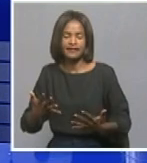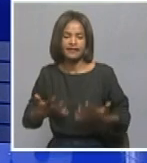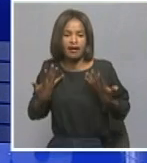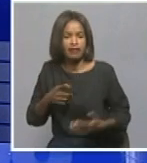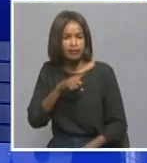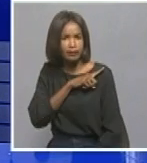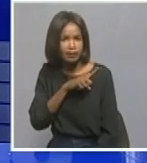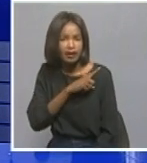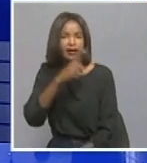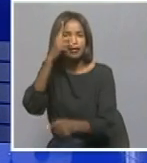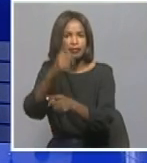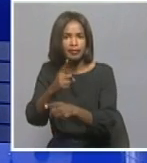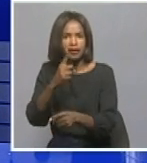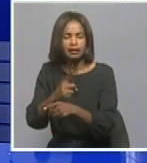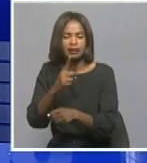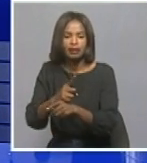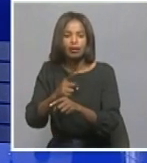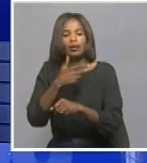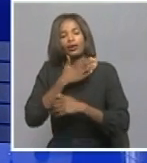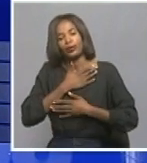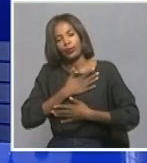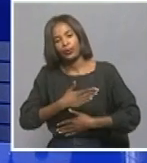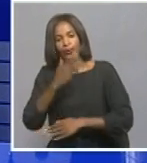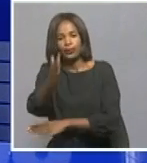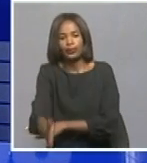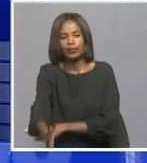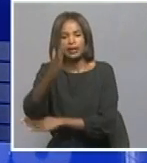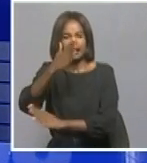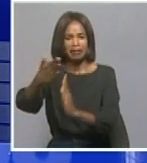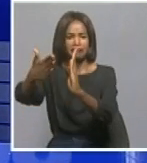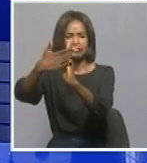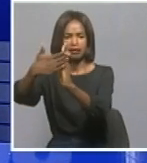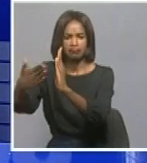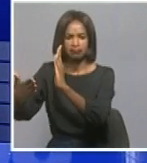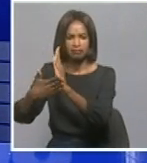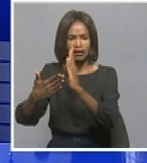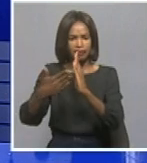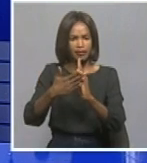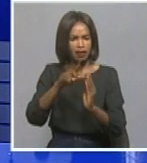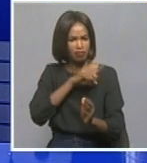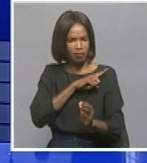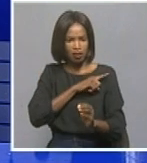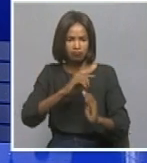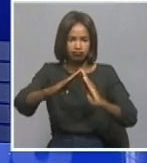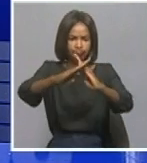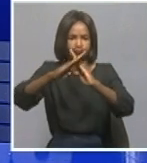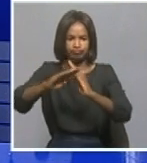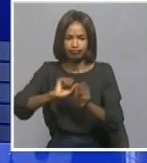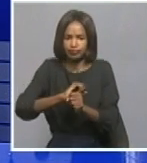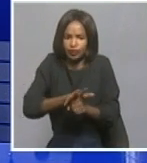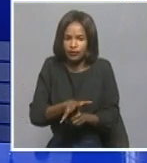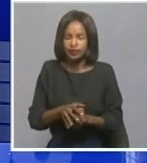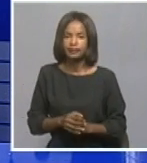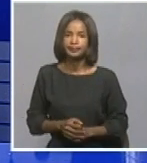government has answered their plight to close the country's borders as precautionary measure to curbing the spread of COVID-19. Government